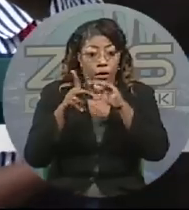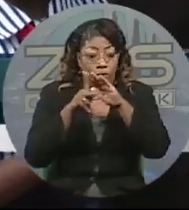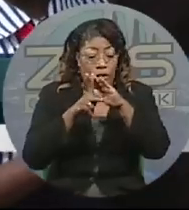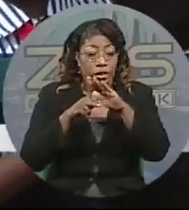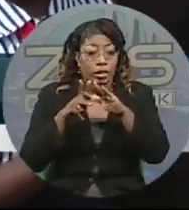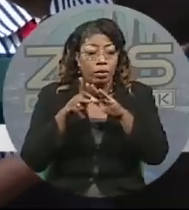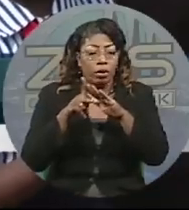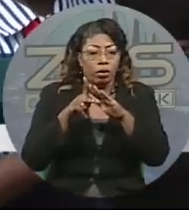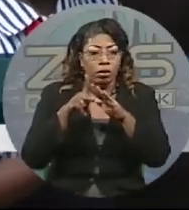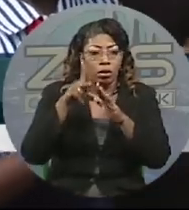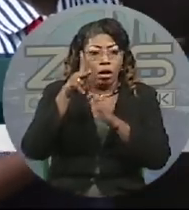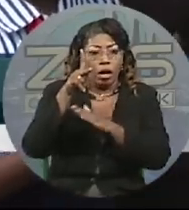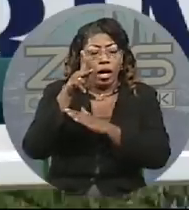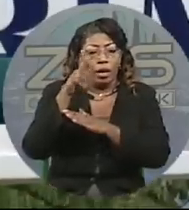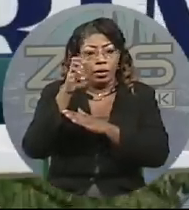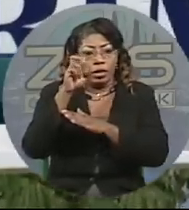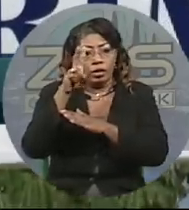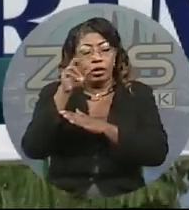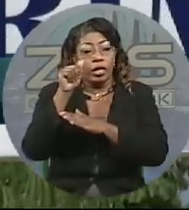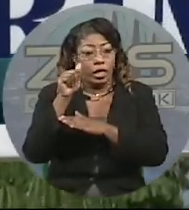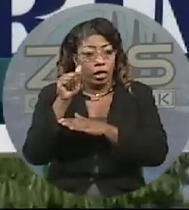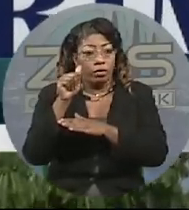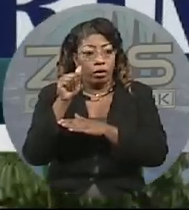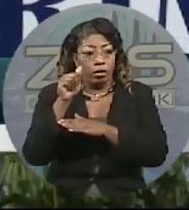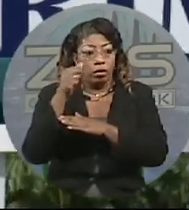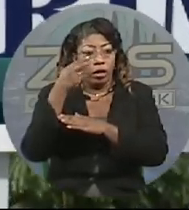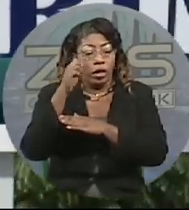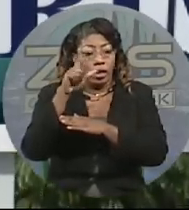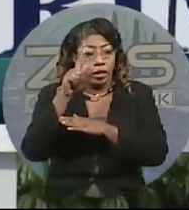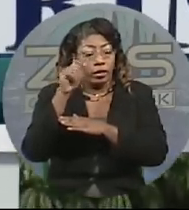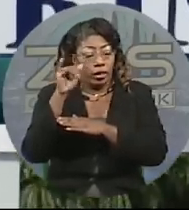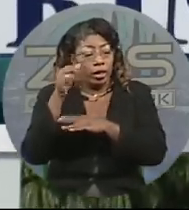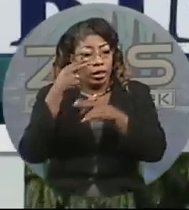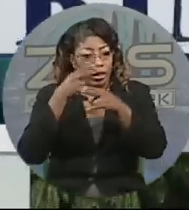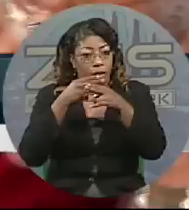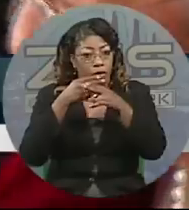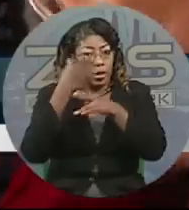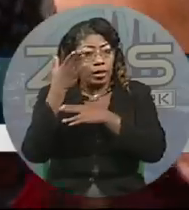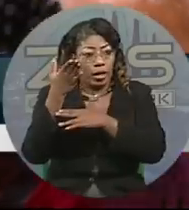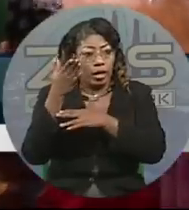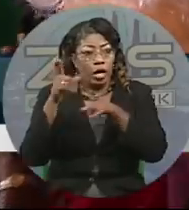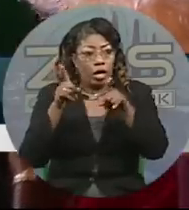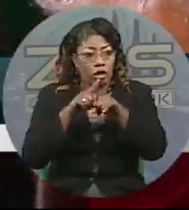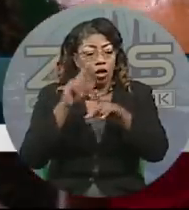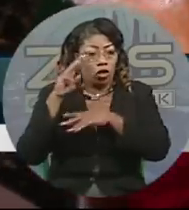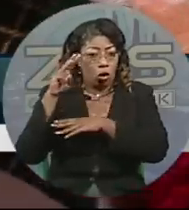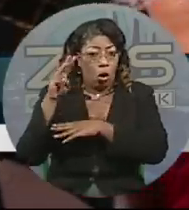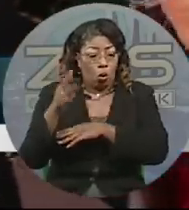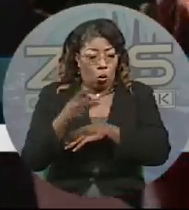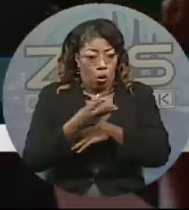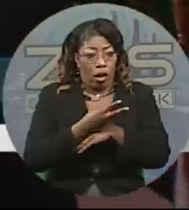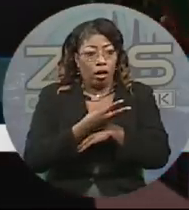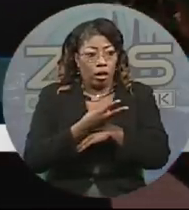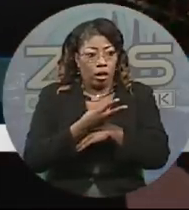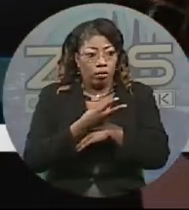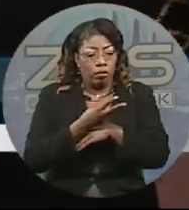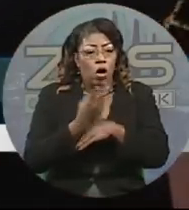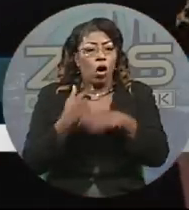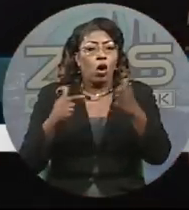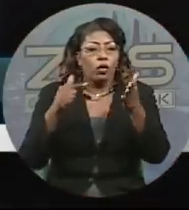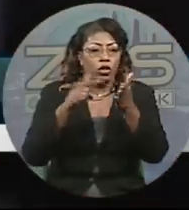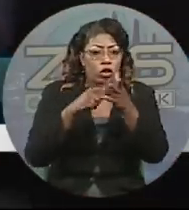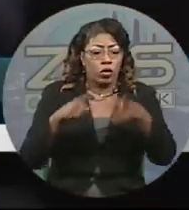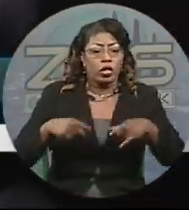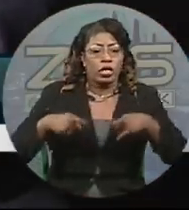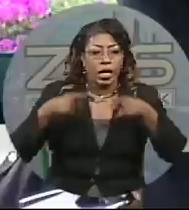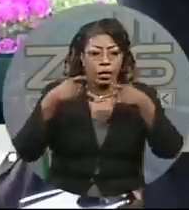is not only embracing the rich legacy of its patron and her name, but it will also welcome another long and by some accounts overdue gift.